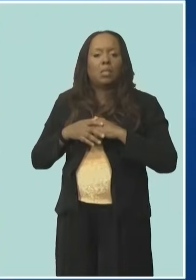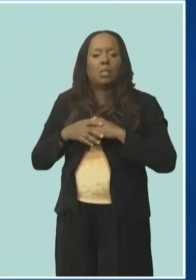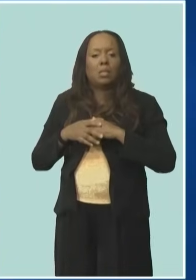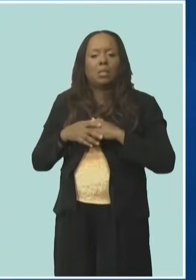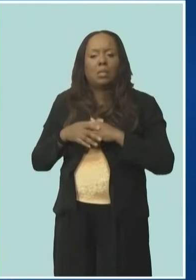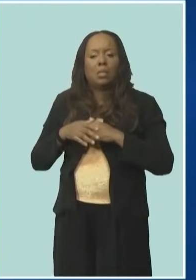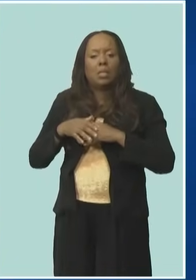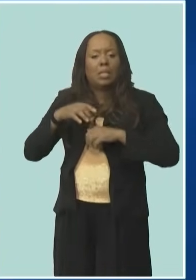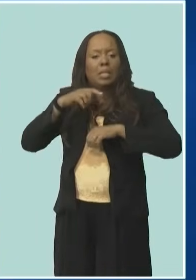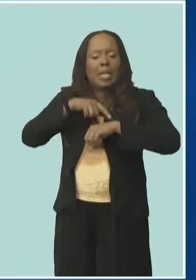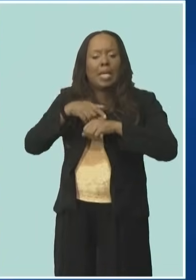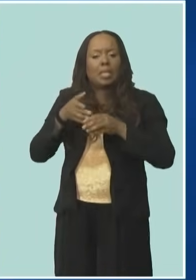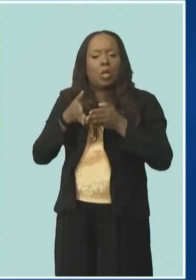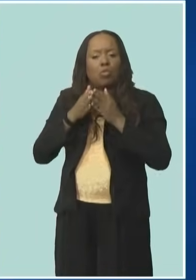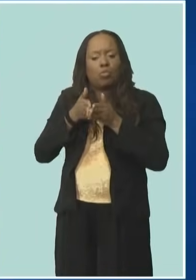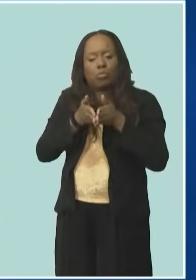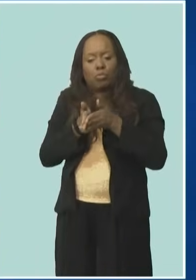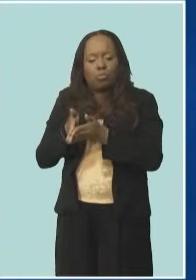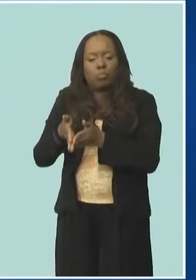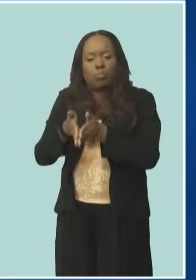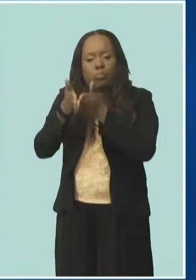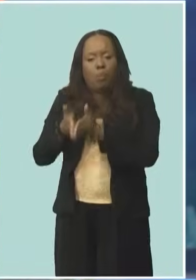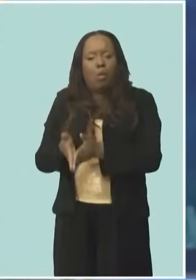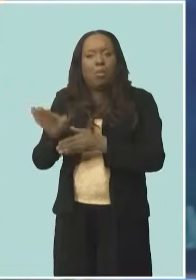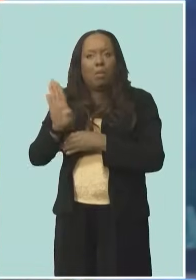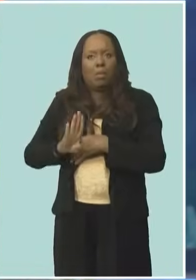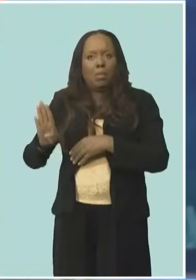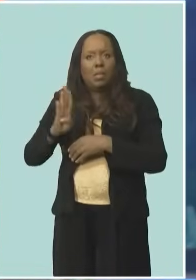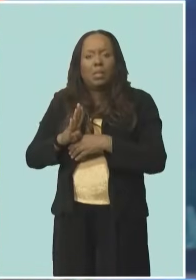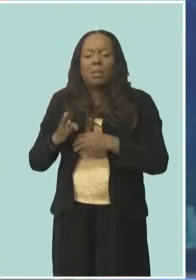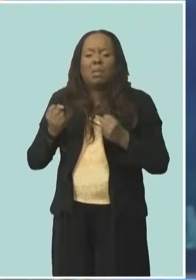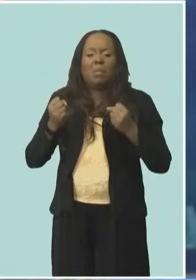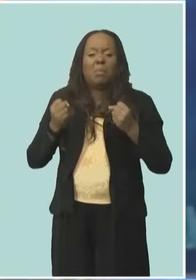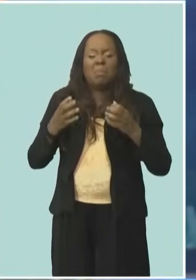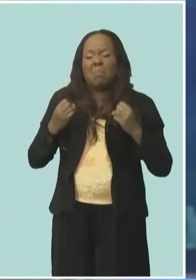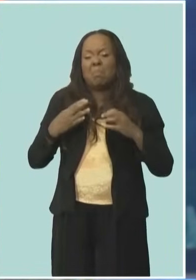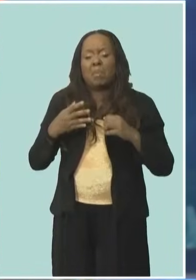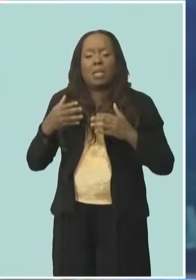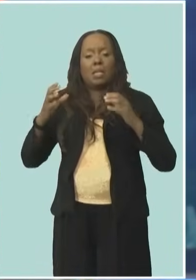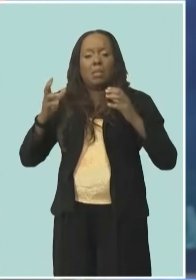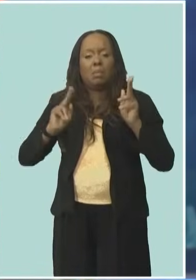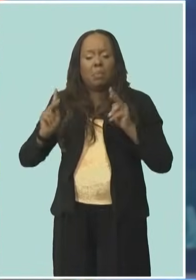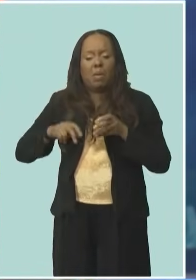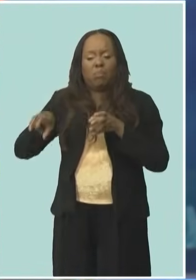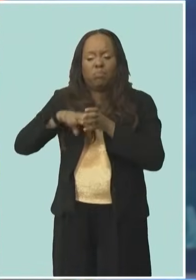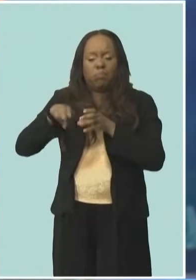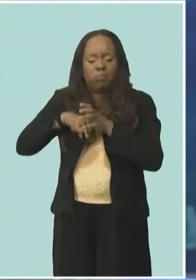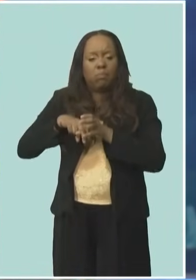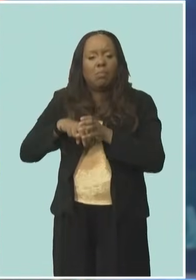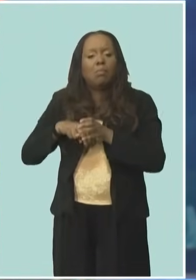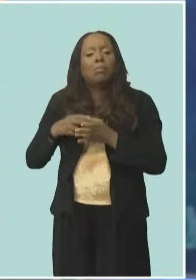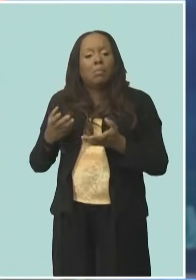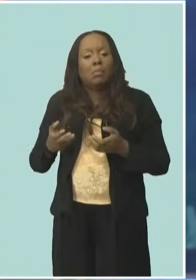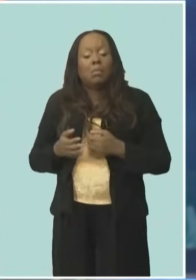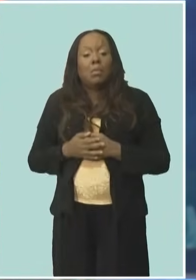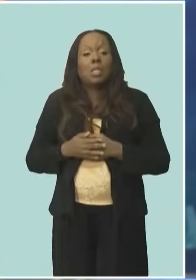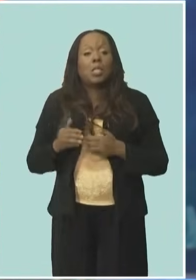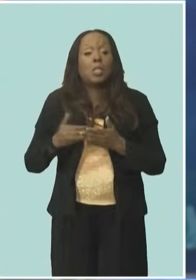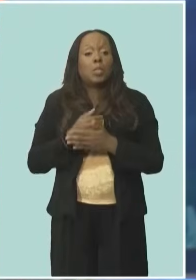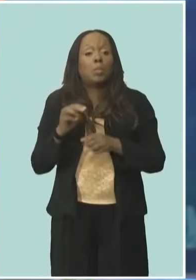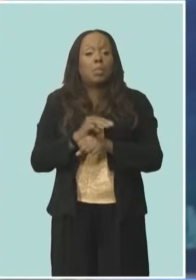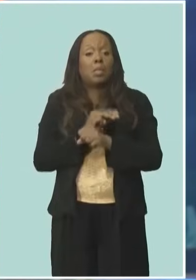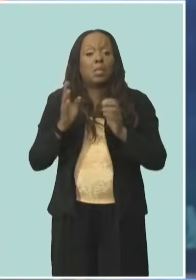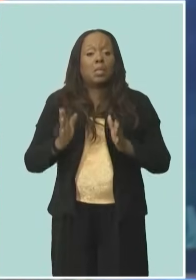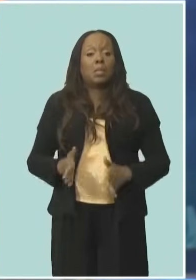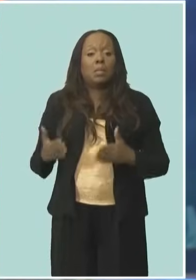800,000, over 800,000 passengers. New Minister of Housing, Lands and Maintenance Chris Gibbs says